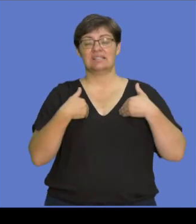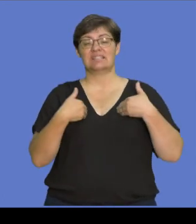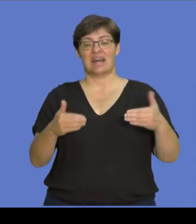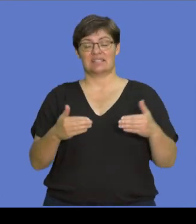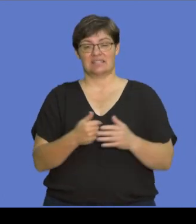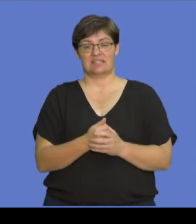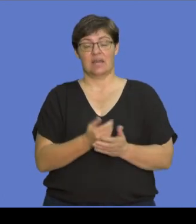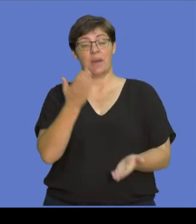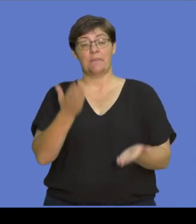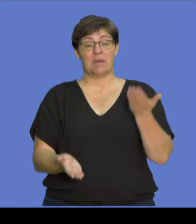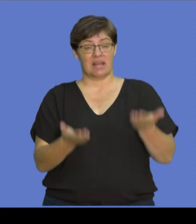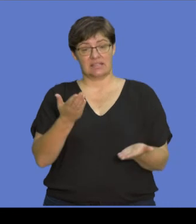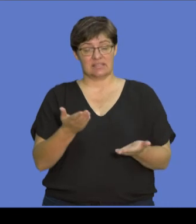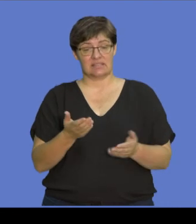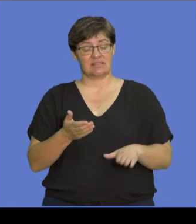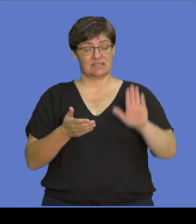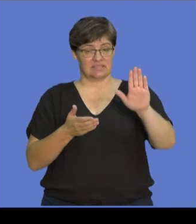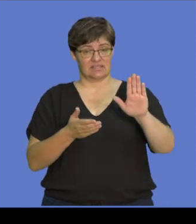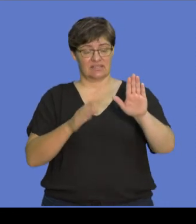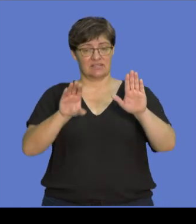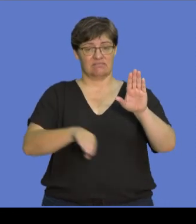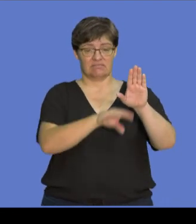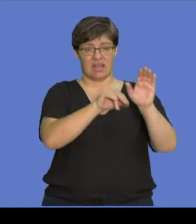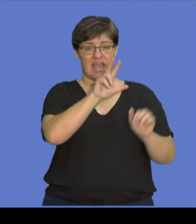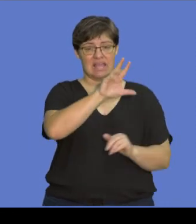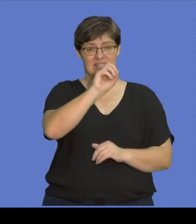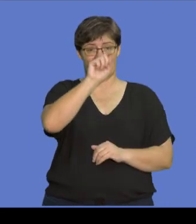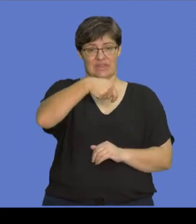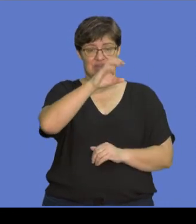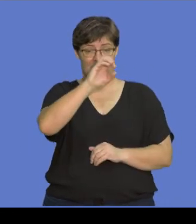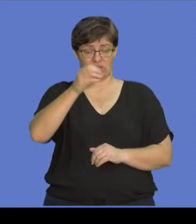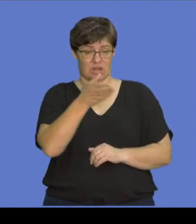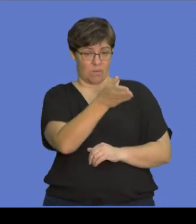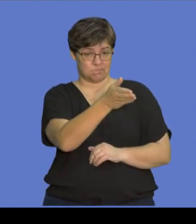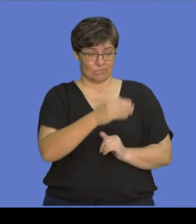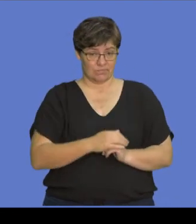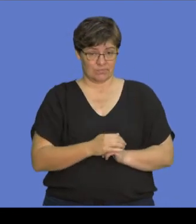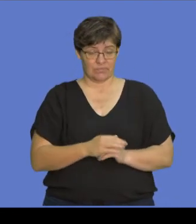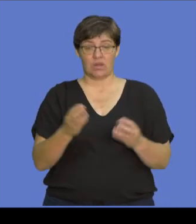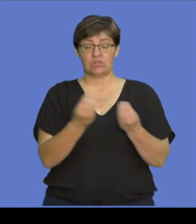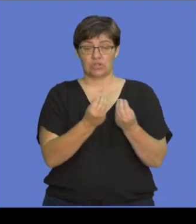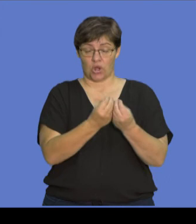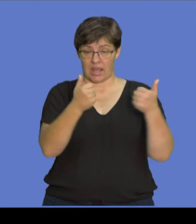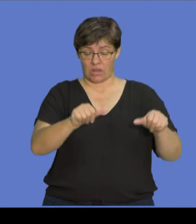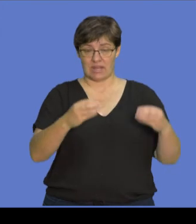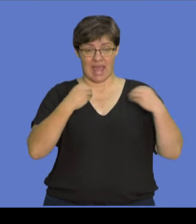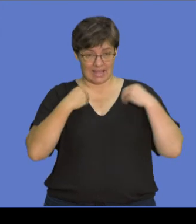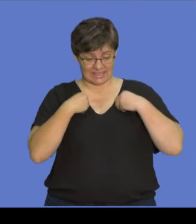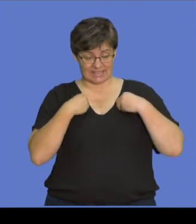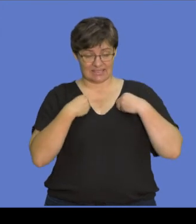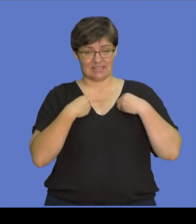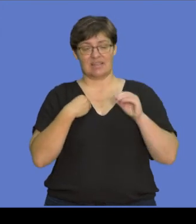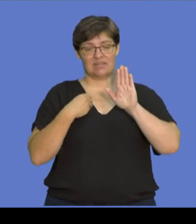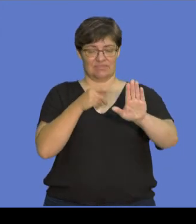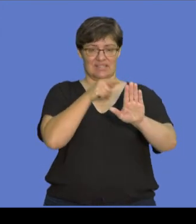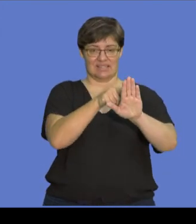here I start off with my balance on the debit side, 80,000 Rand. Can you see that? Stock account, asset, debit